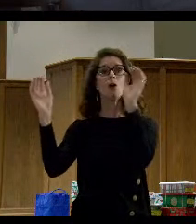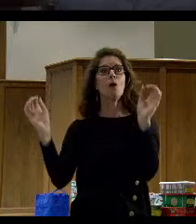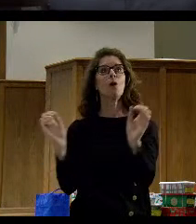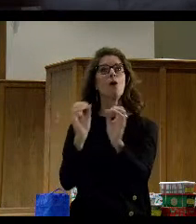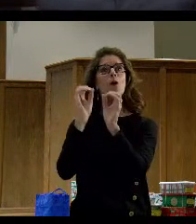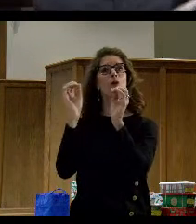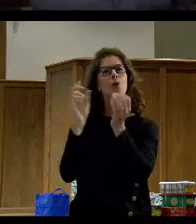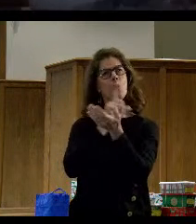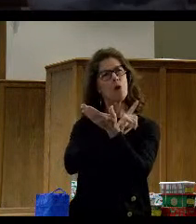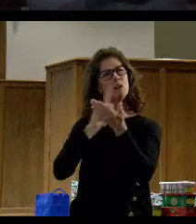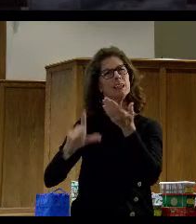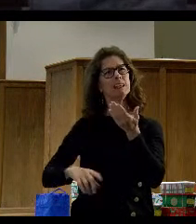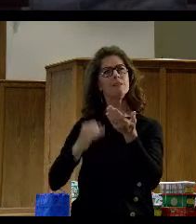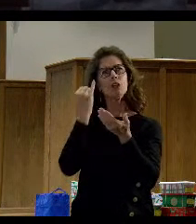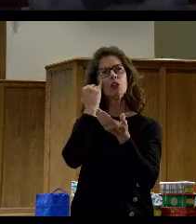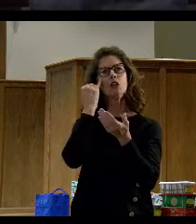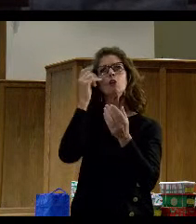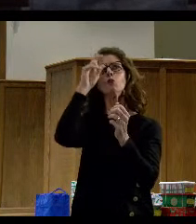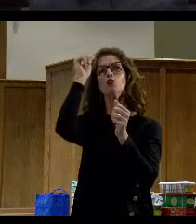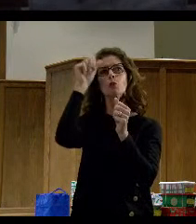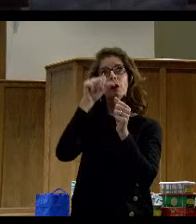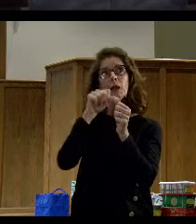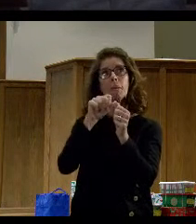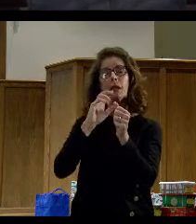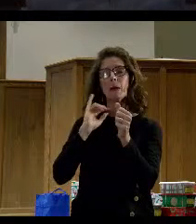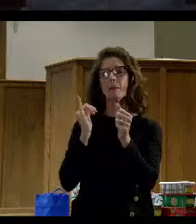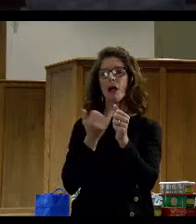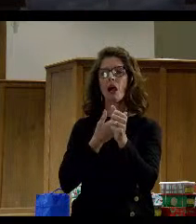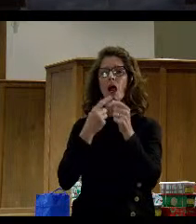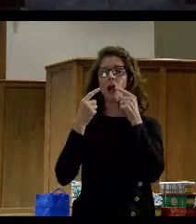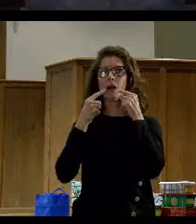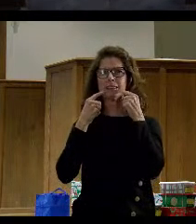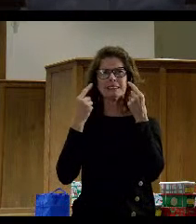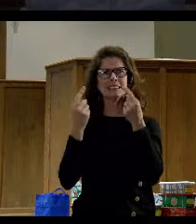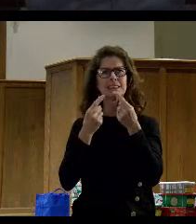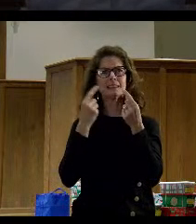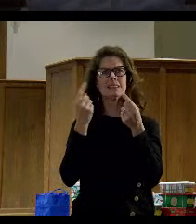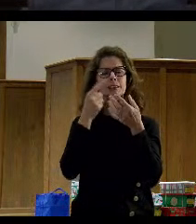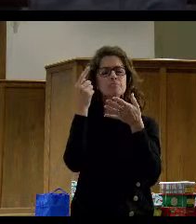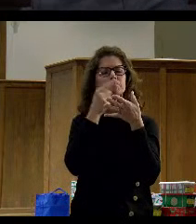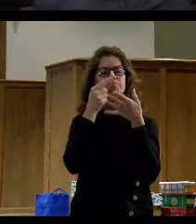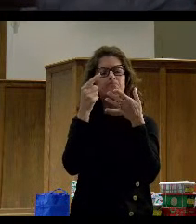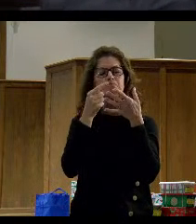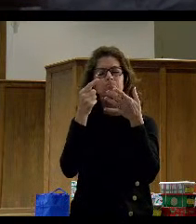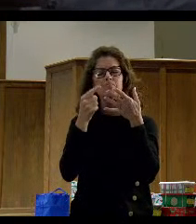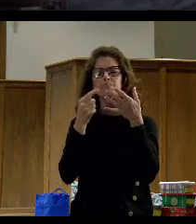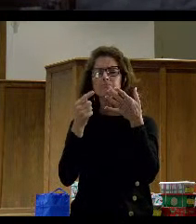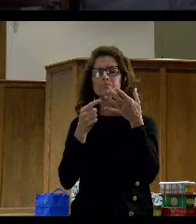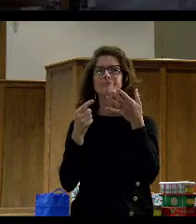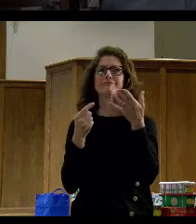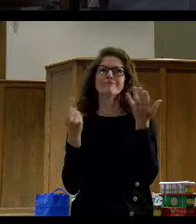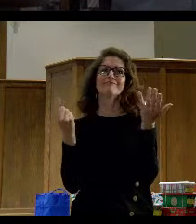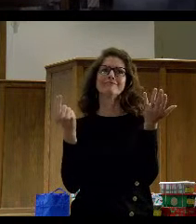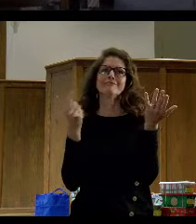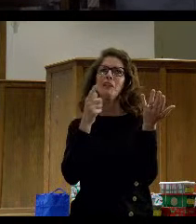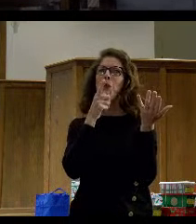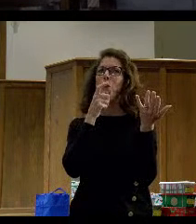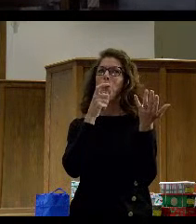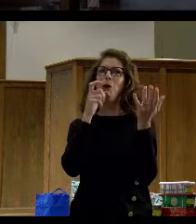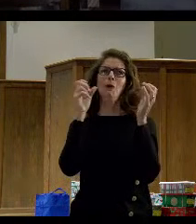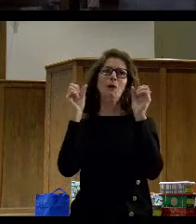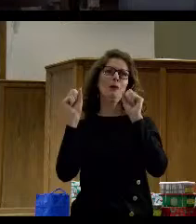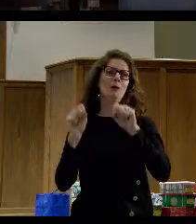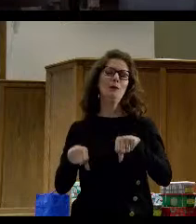Oh, but Lord, if you mark our transgressions, who would